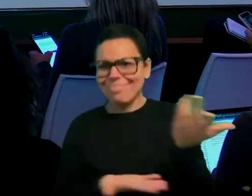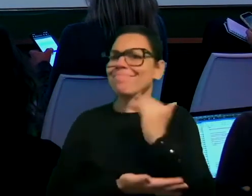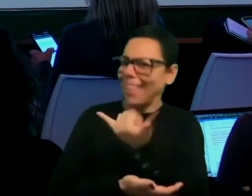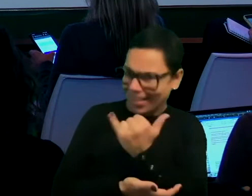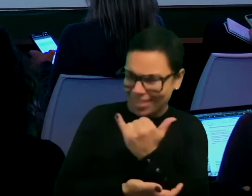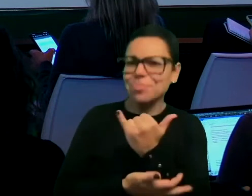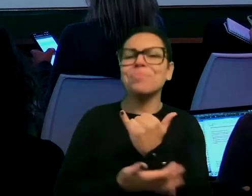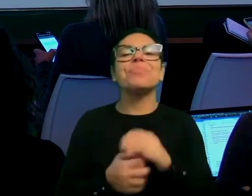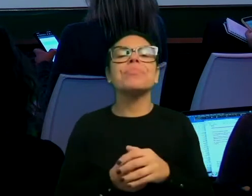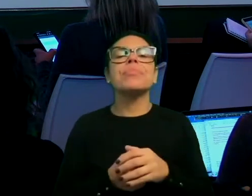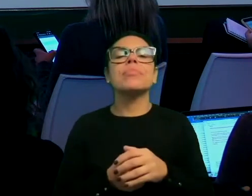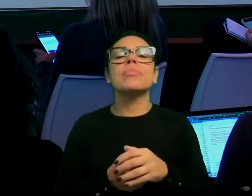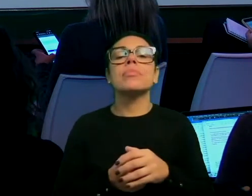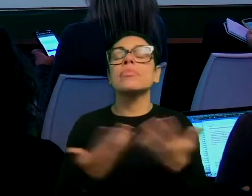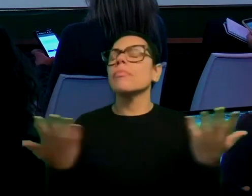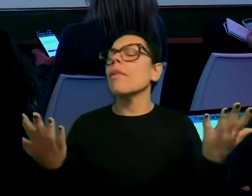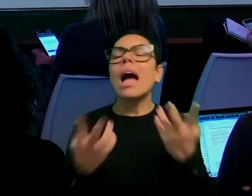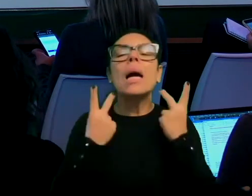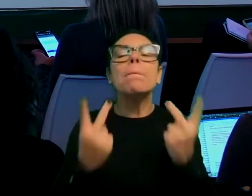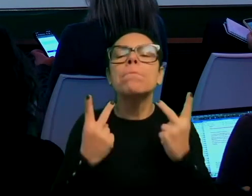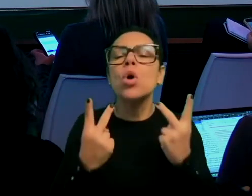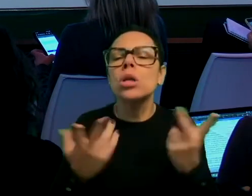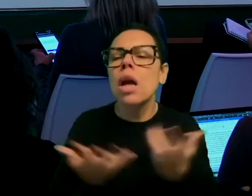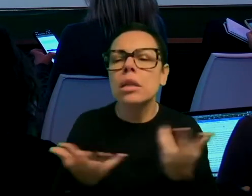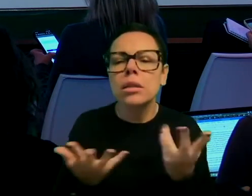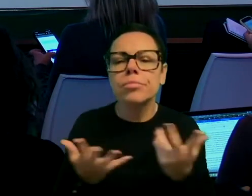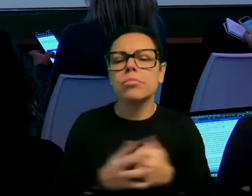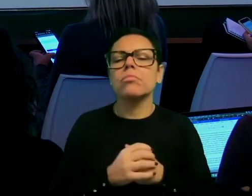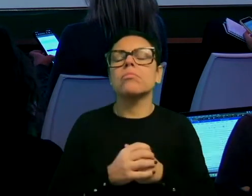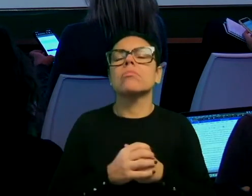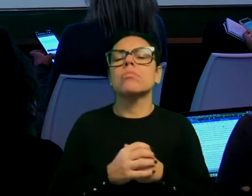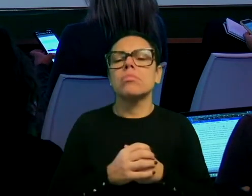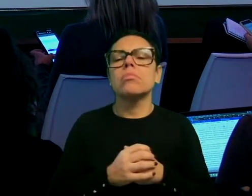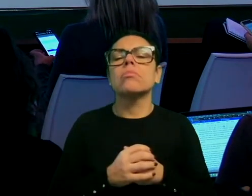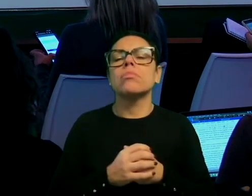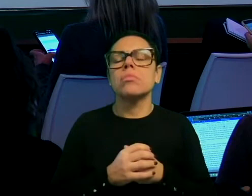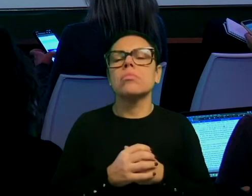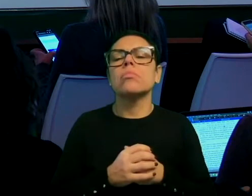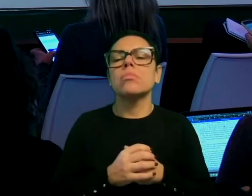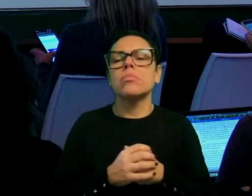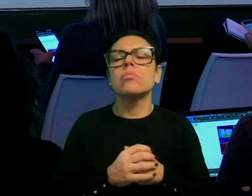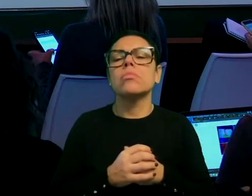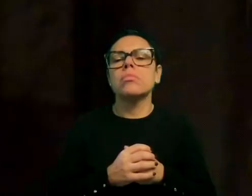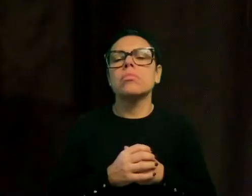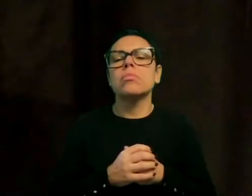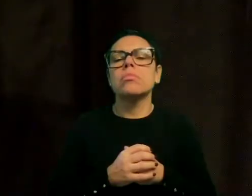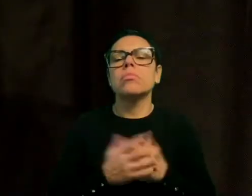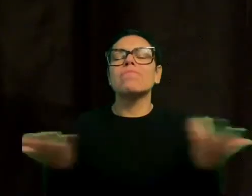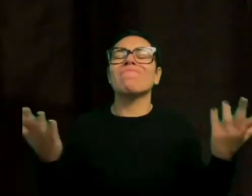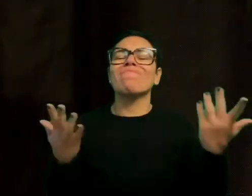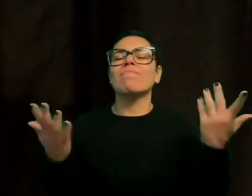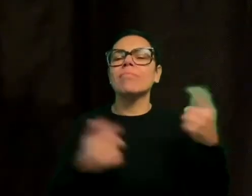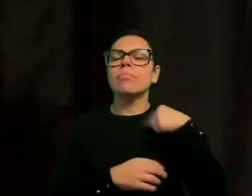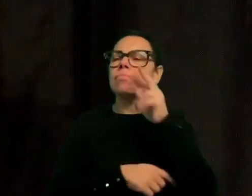It's really very, very important, and we do need to drum up the political will to get this in place really high